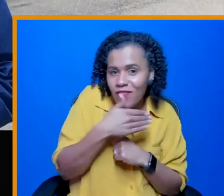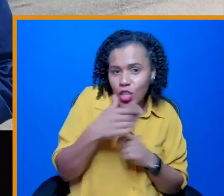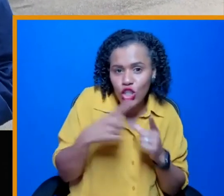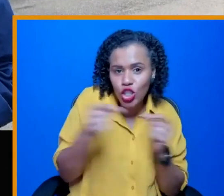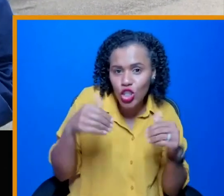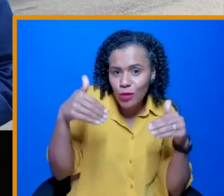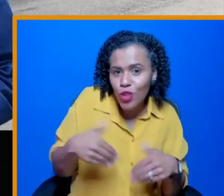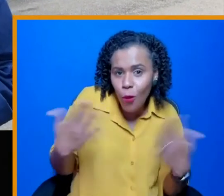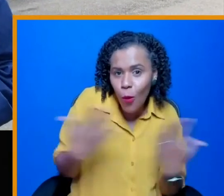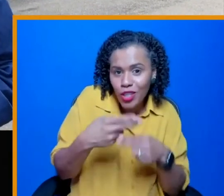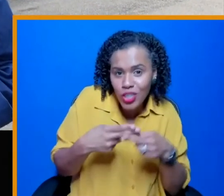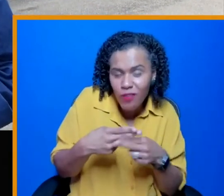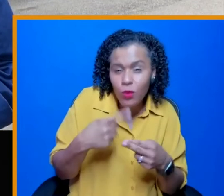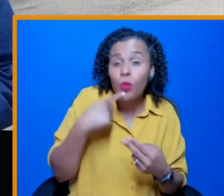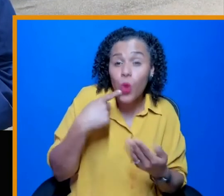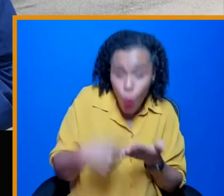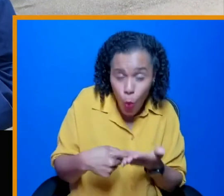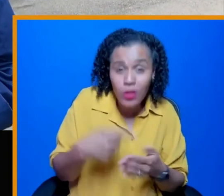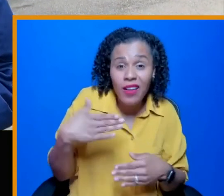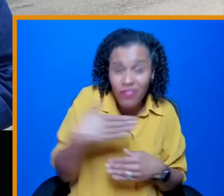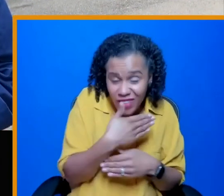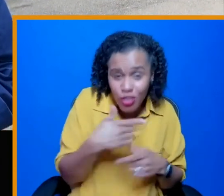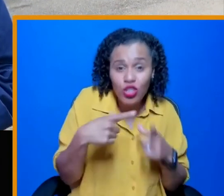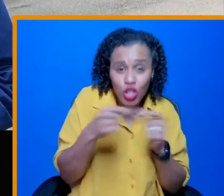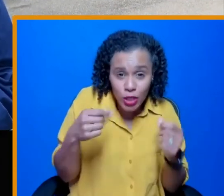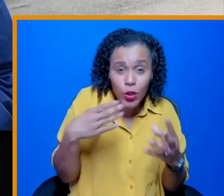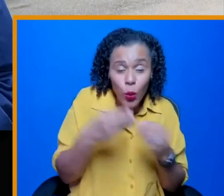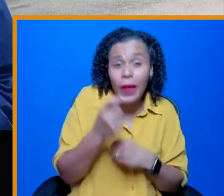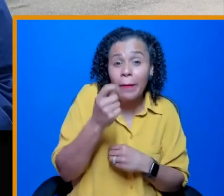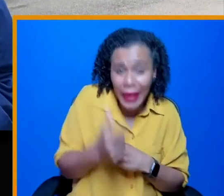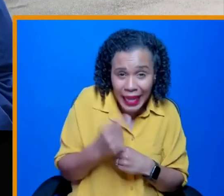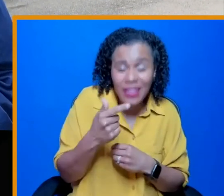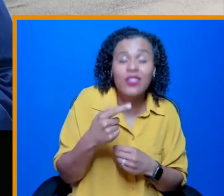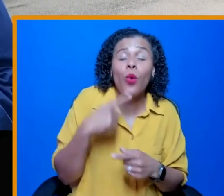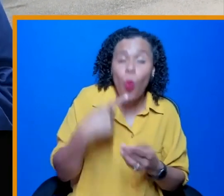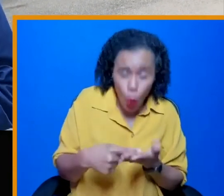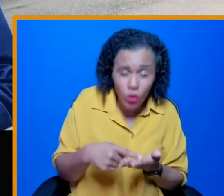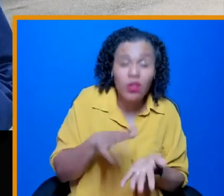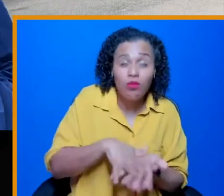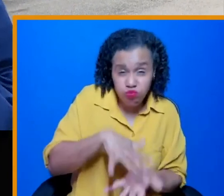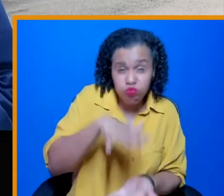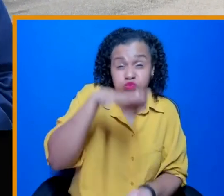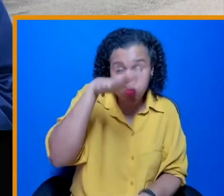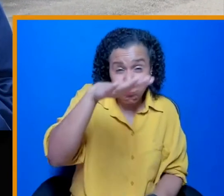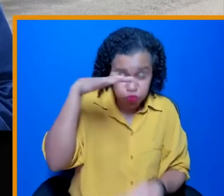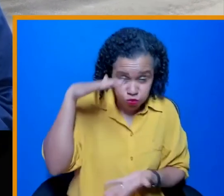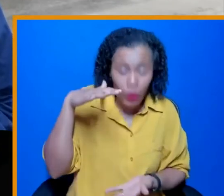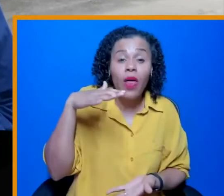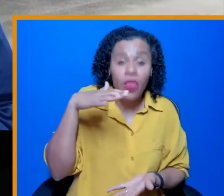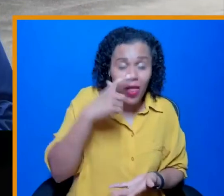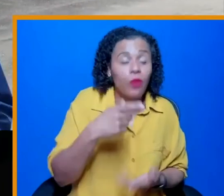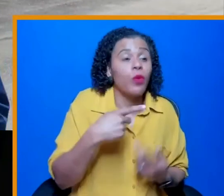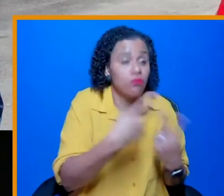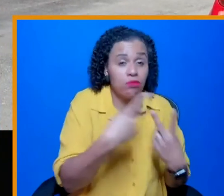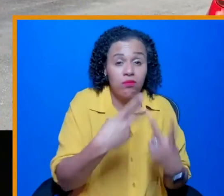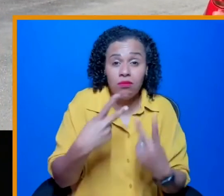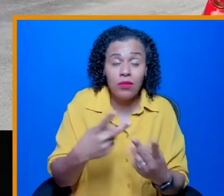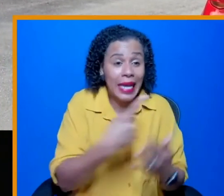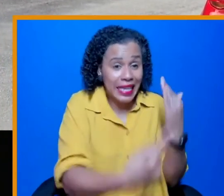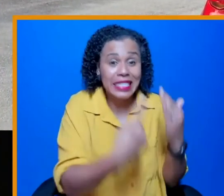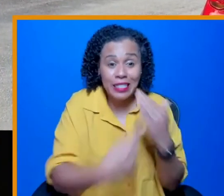actually we ordered fish and chips and peas. And then we took it upon ourselves to go around individually